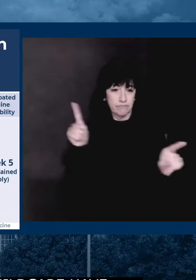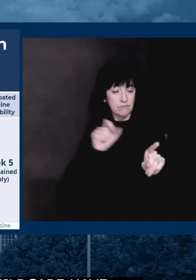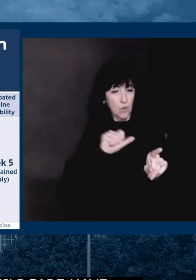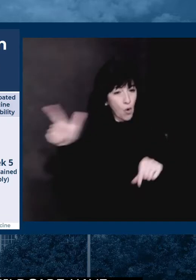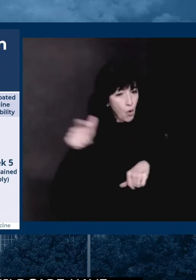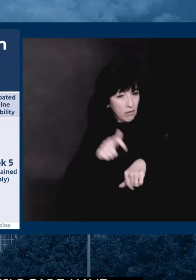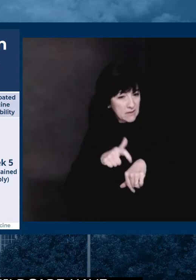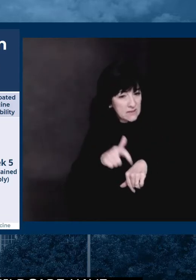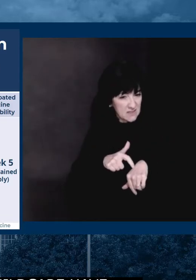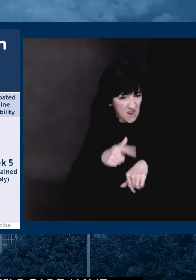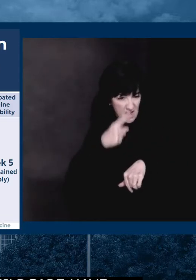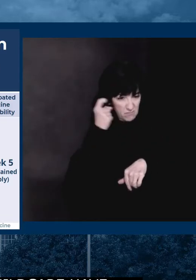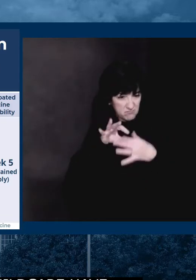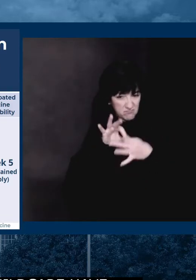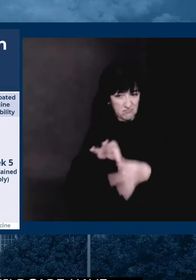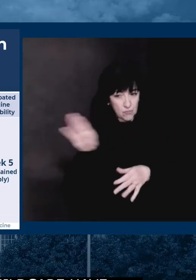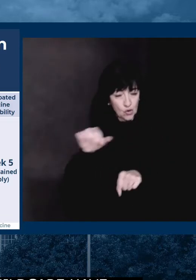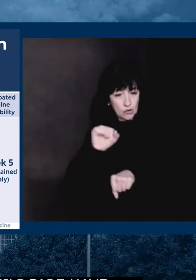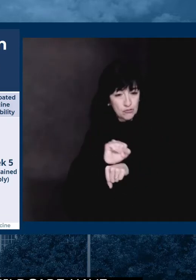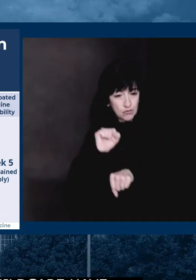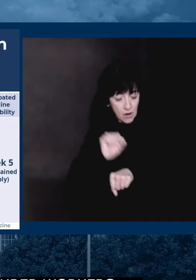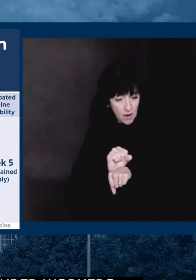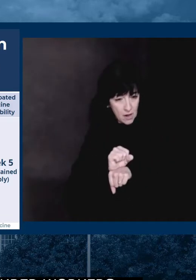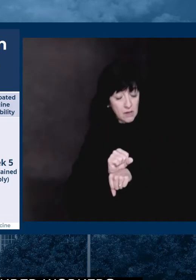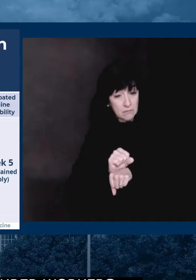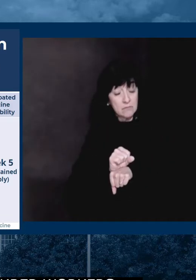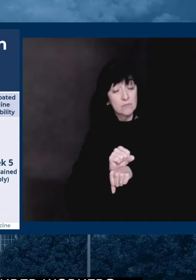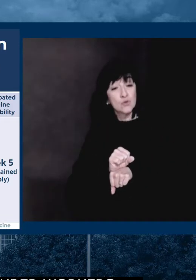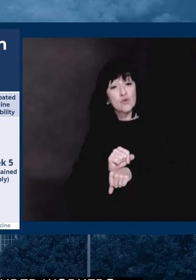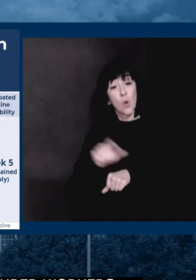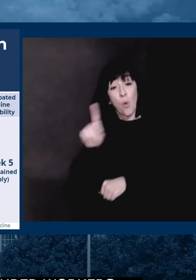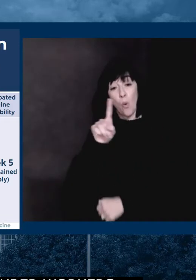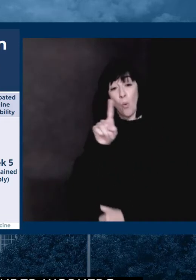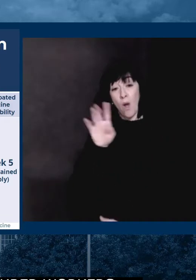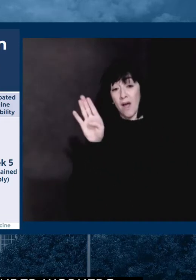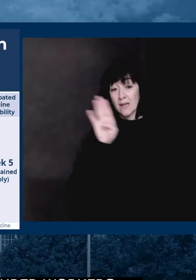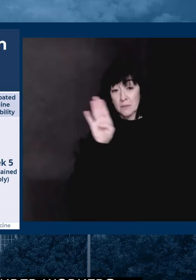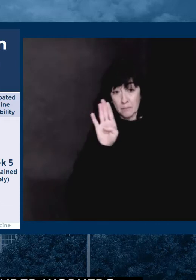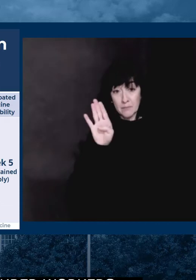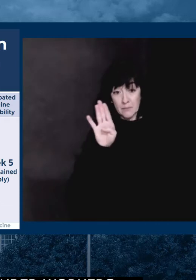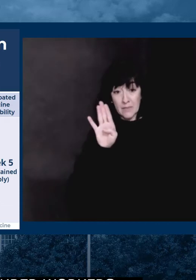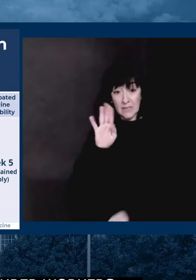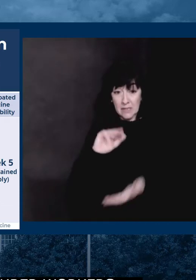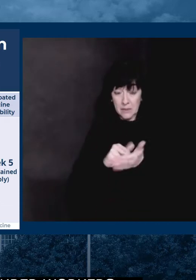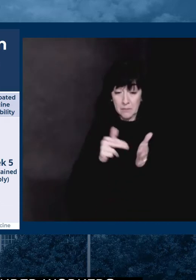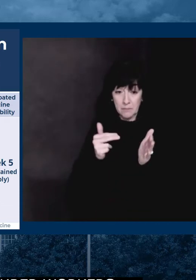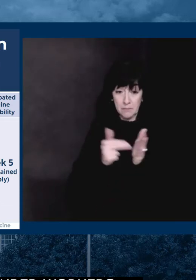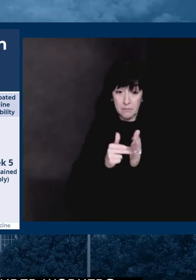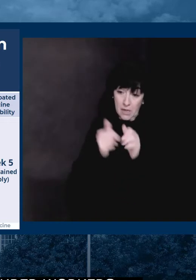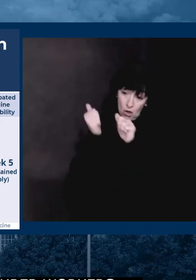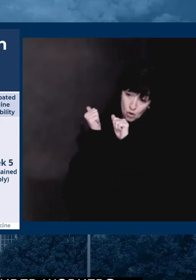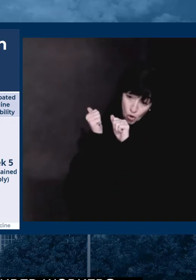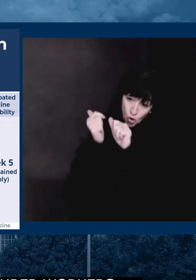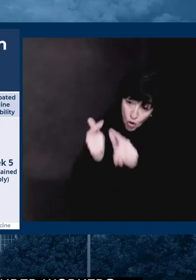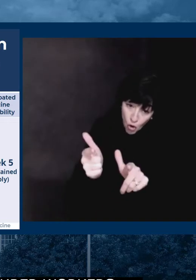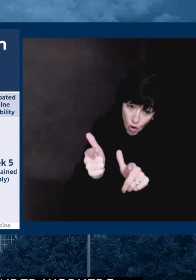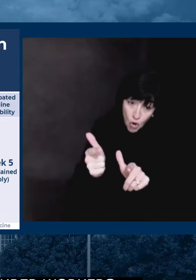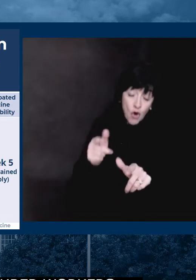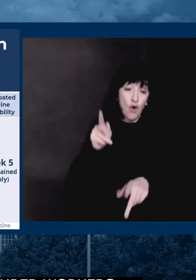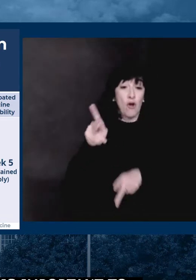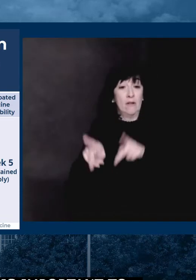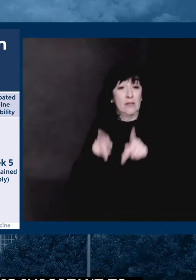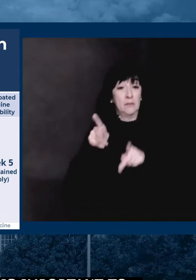That being said, it is important to recognize that in 1B, not every person who works in these categories